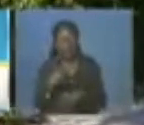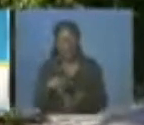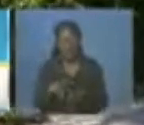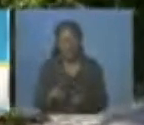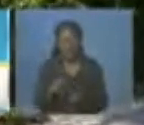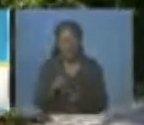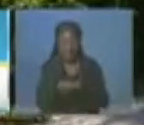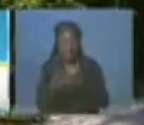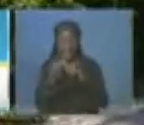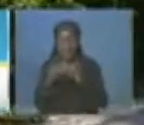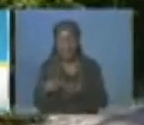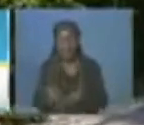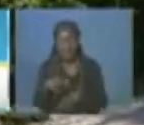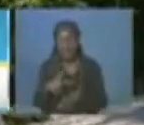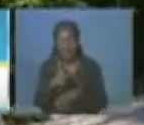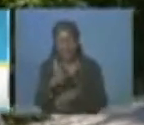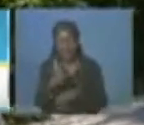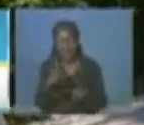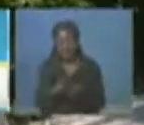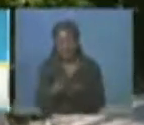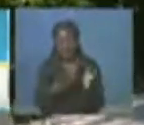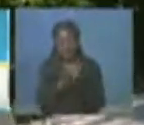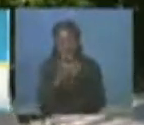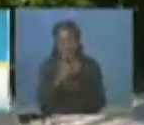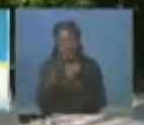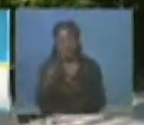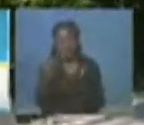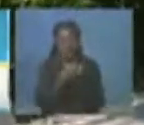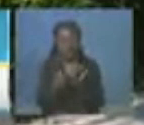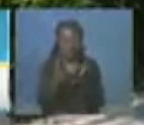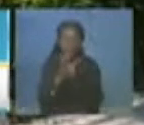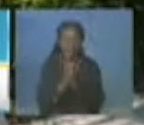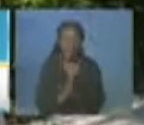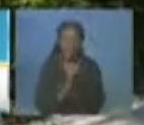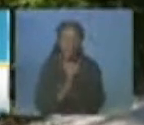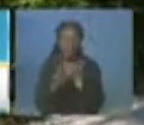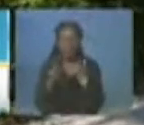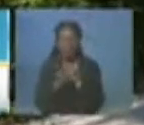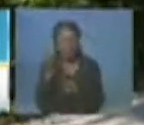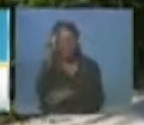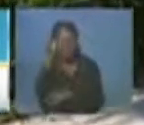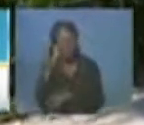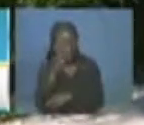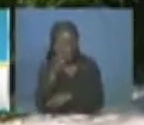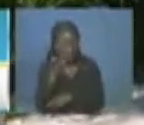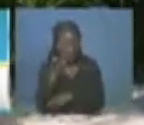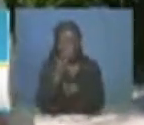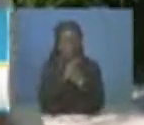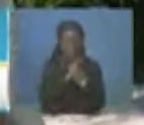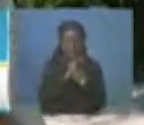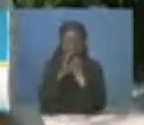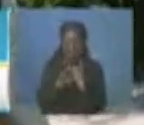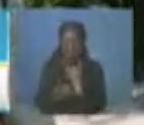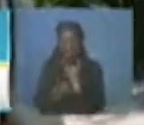harm someone or even kill someone. Again, I want to plead to parents, guardians,